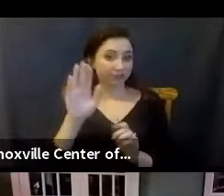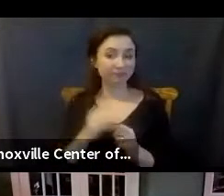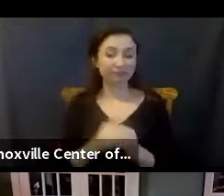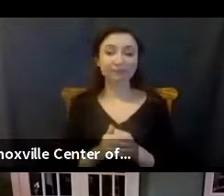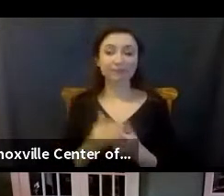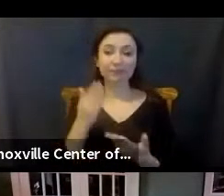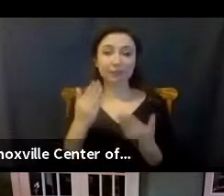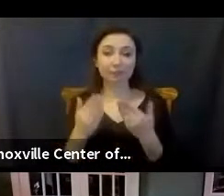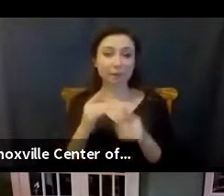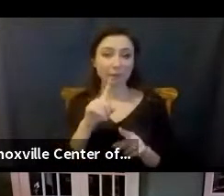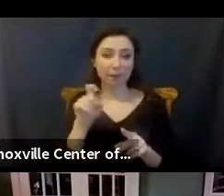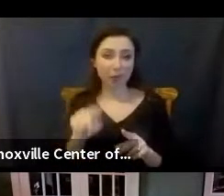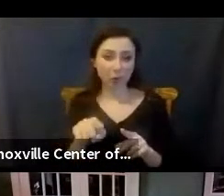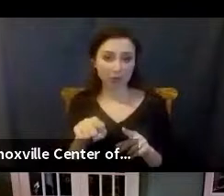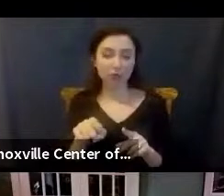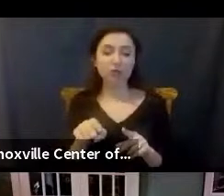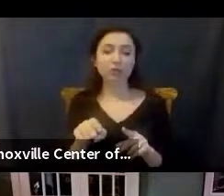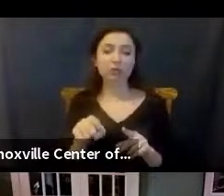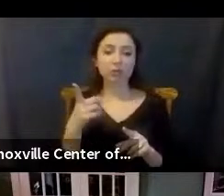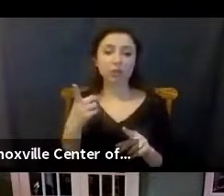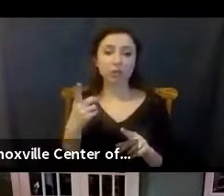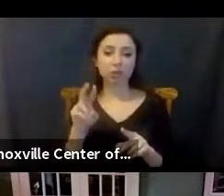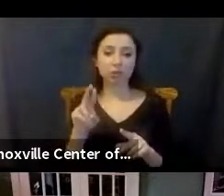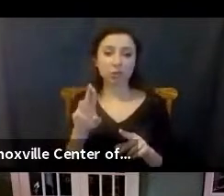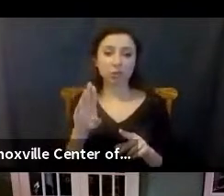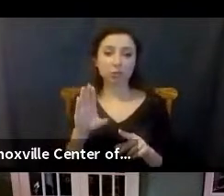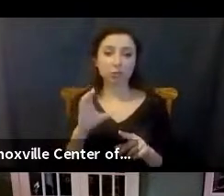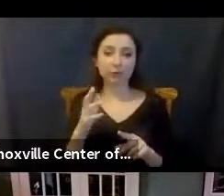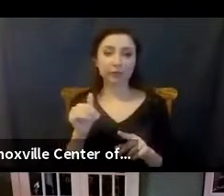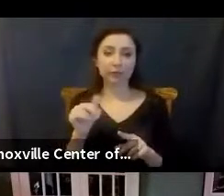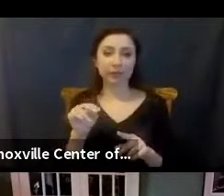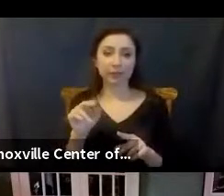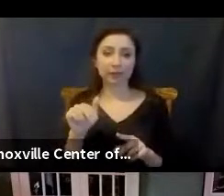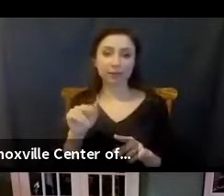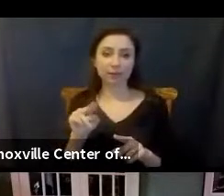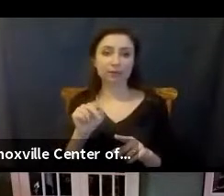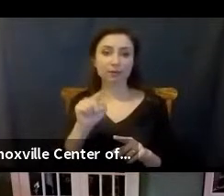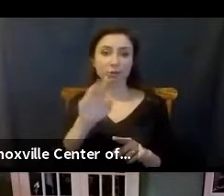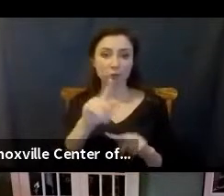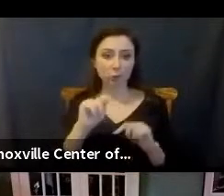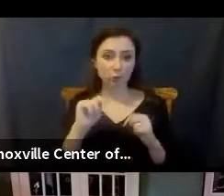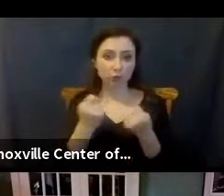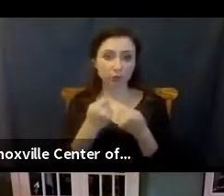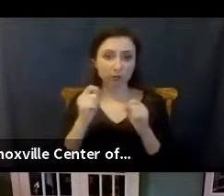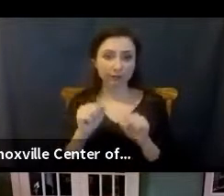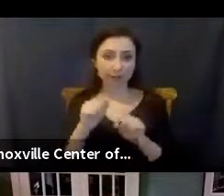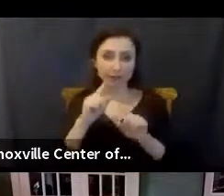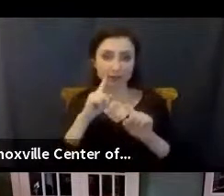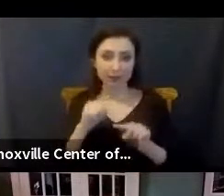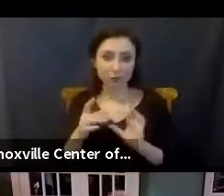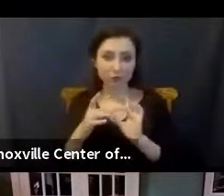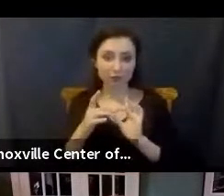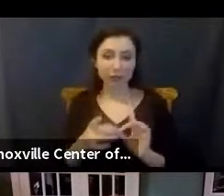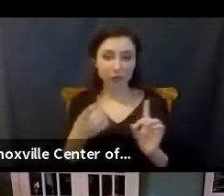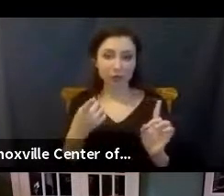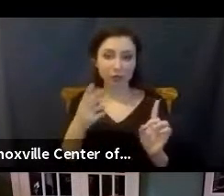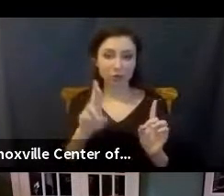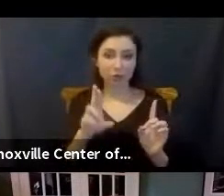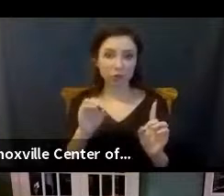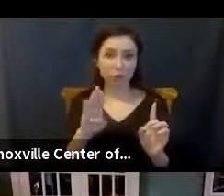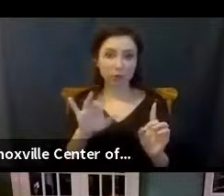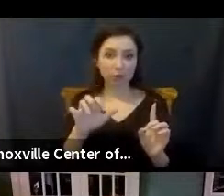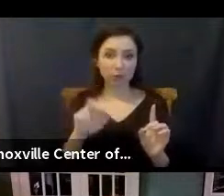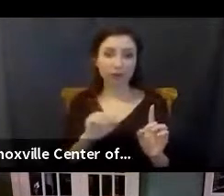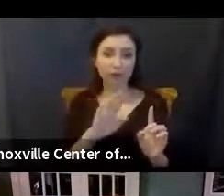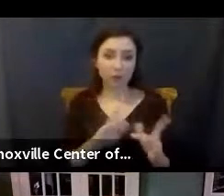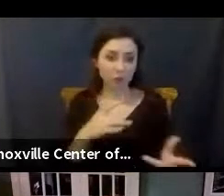be a question that Dr. Buchanan and her team can answer. It's related to Dr. O'Brien's concern that it'd be